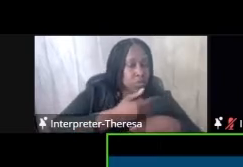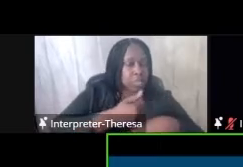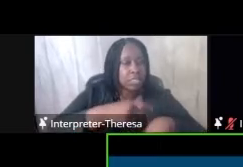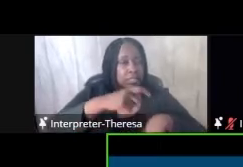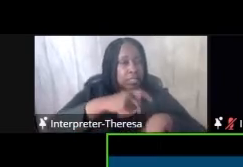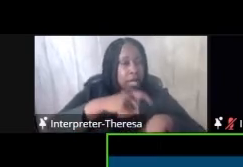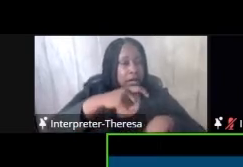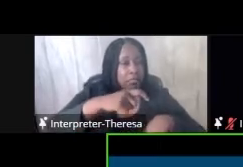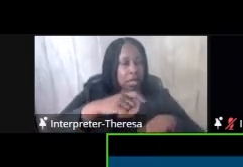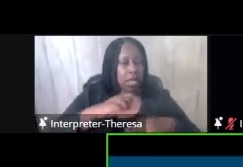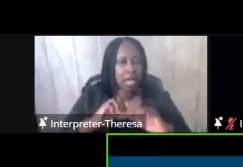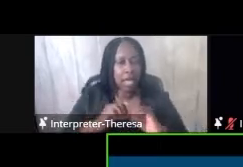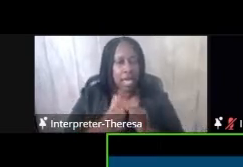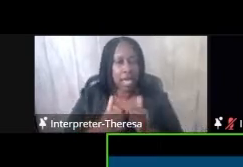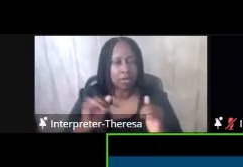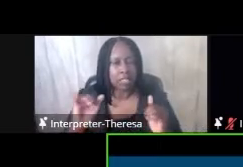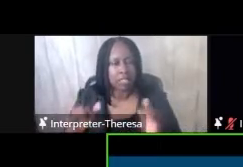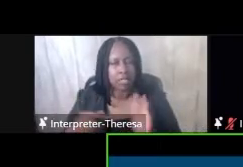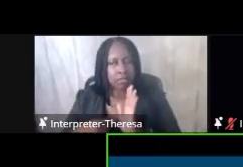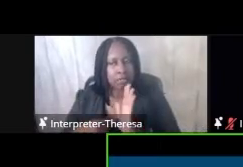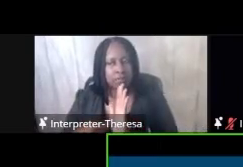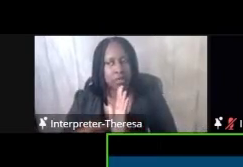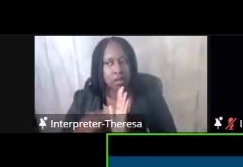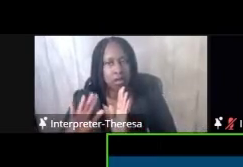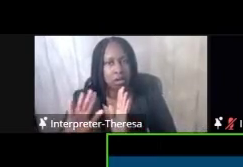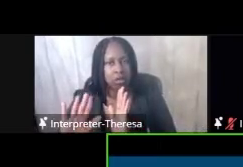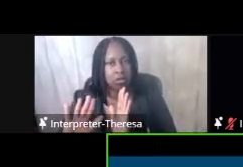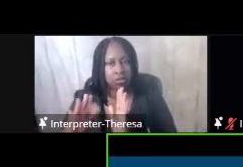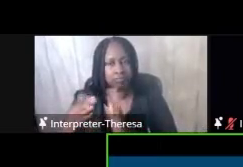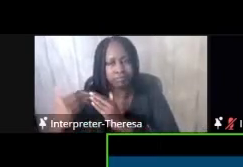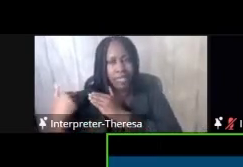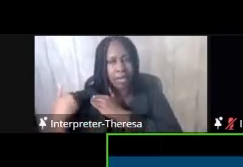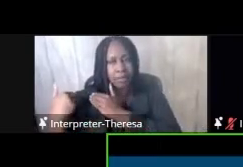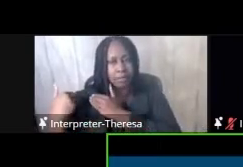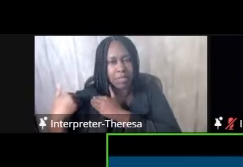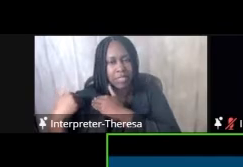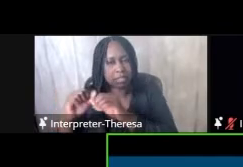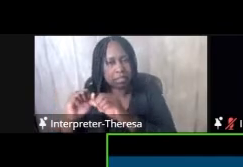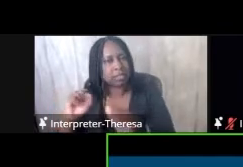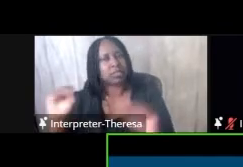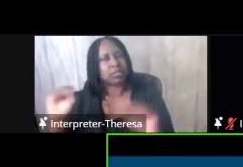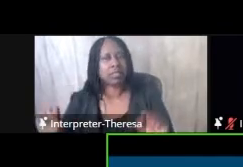accountability in the current system? We all have quite different